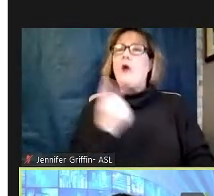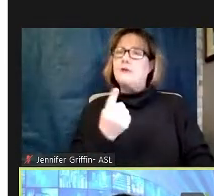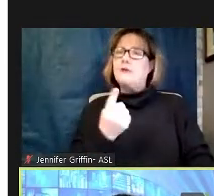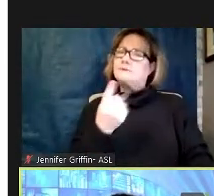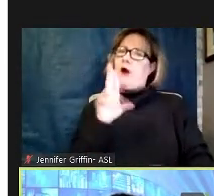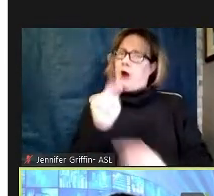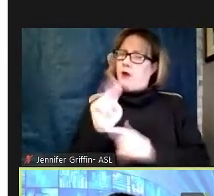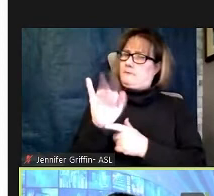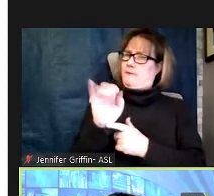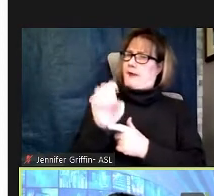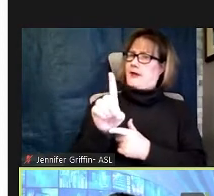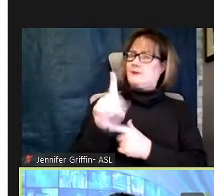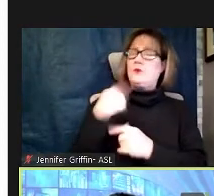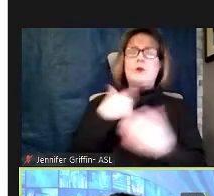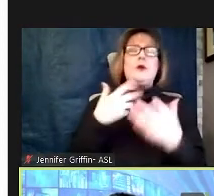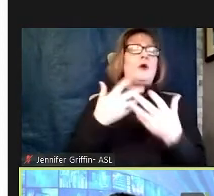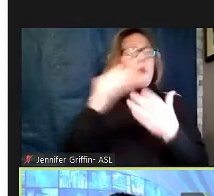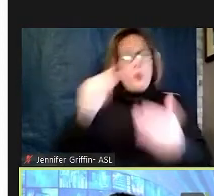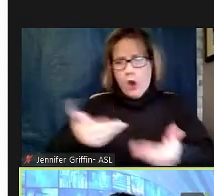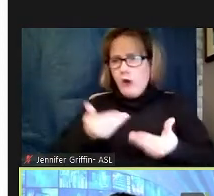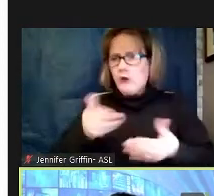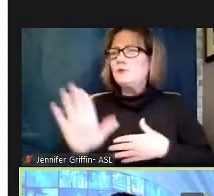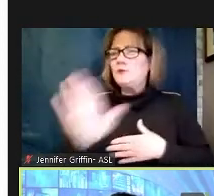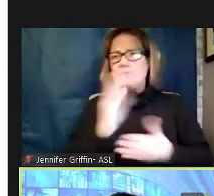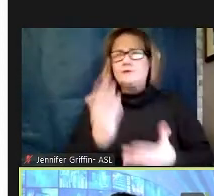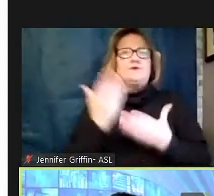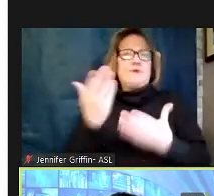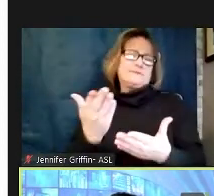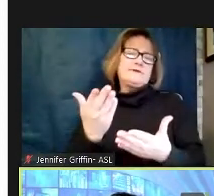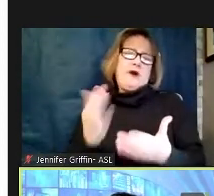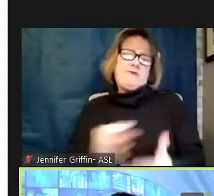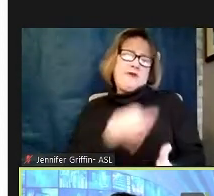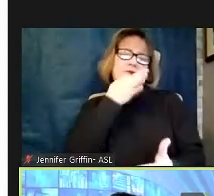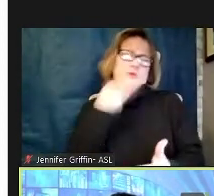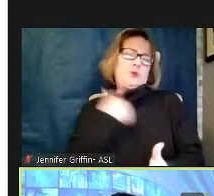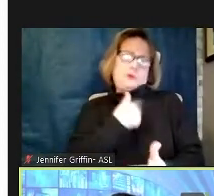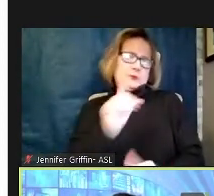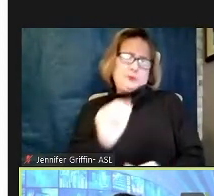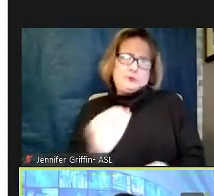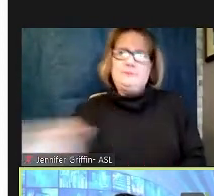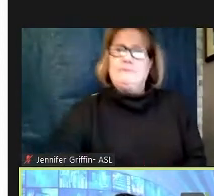we very much welcome your suggestions of expertise.